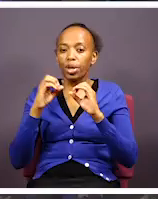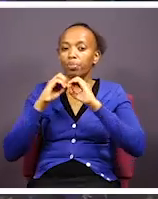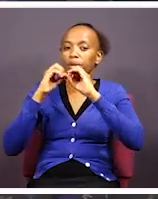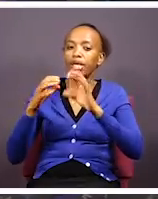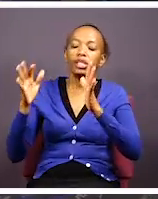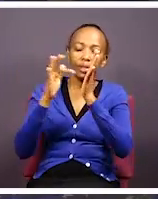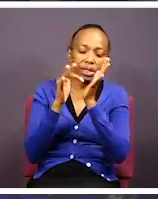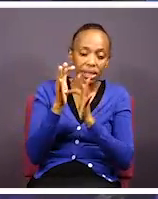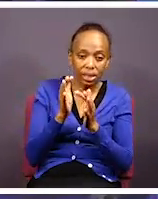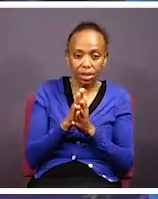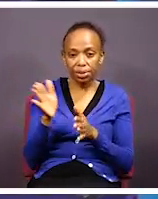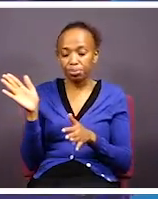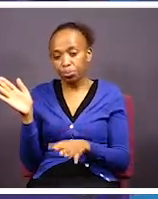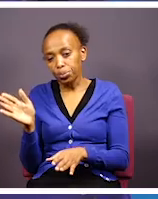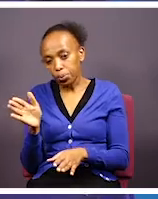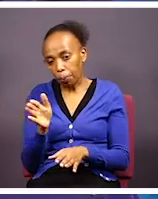you jesus